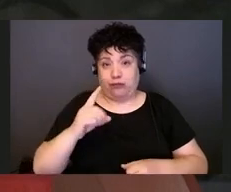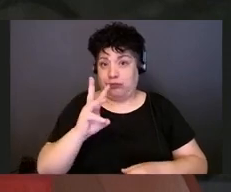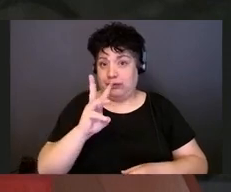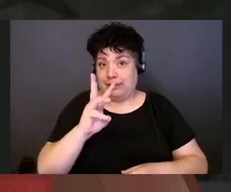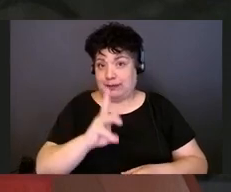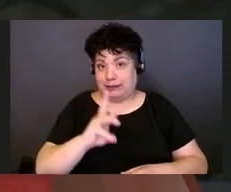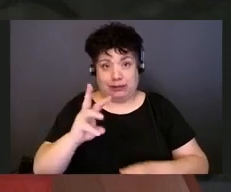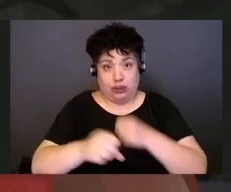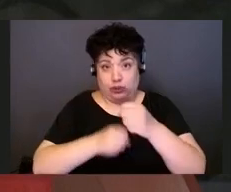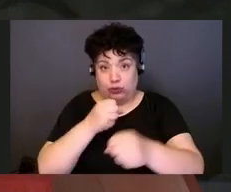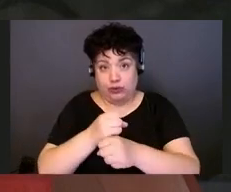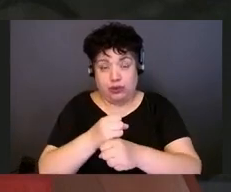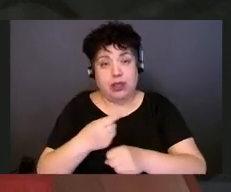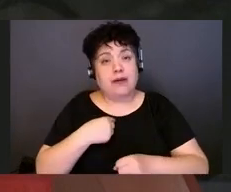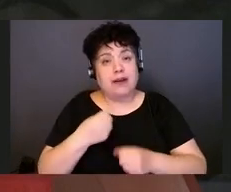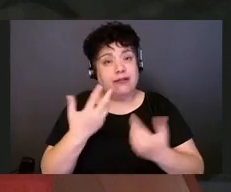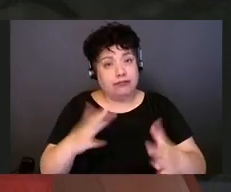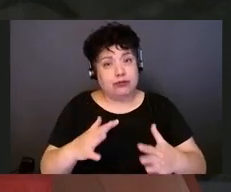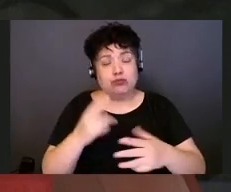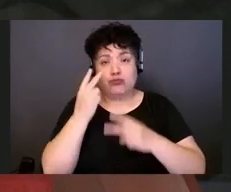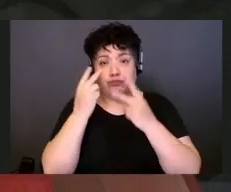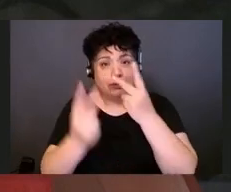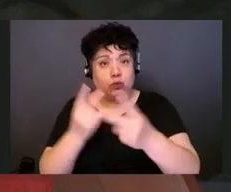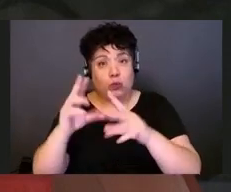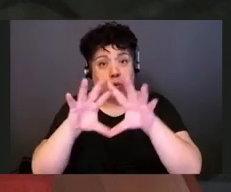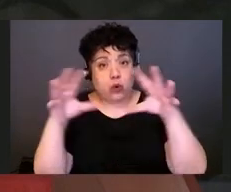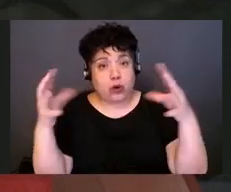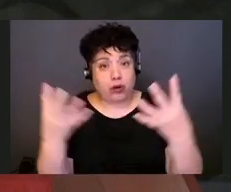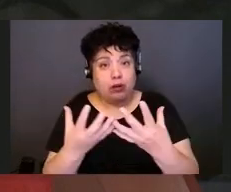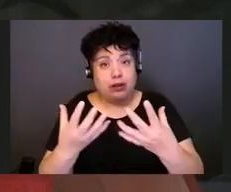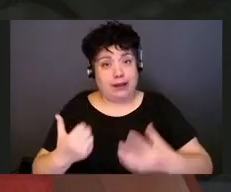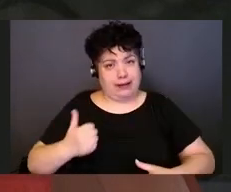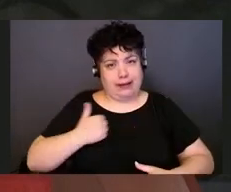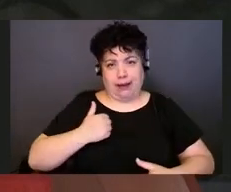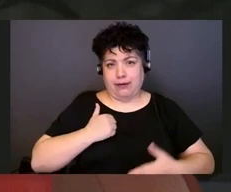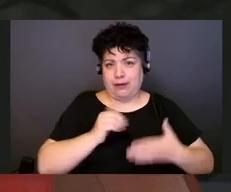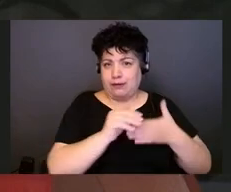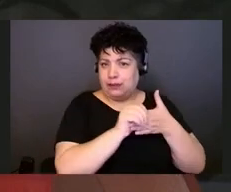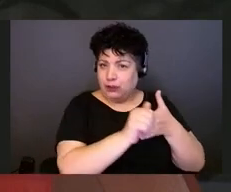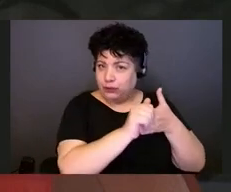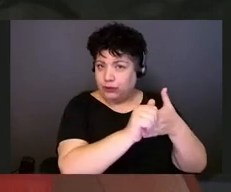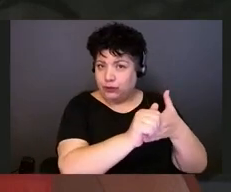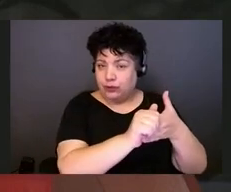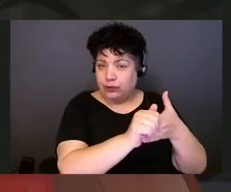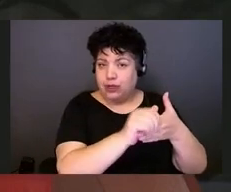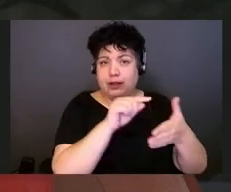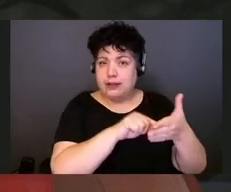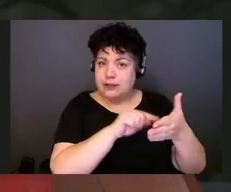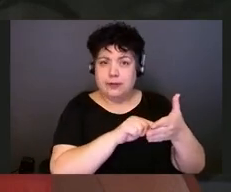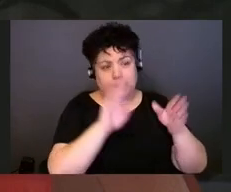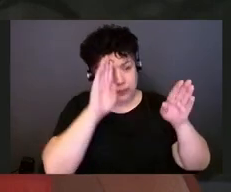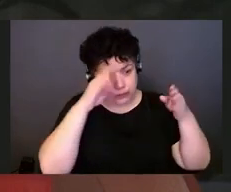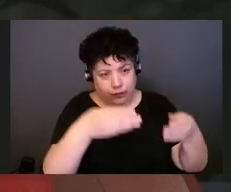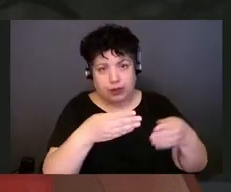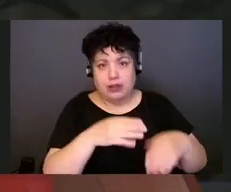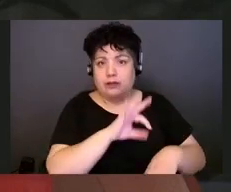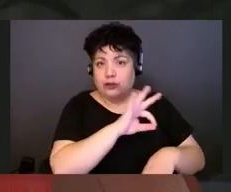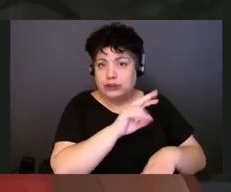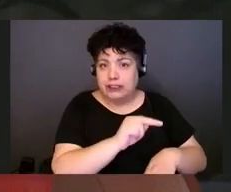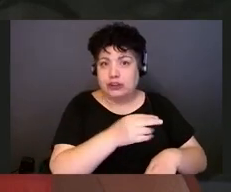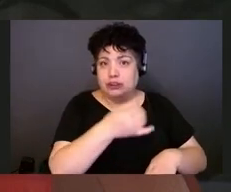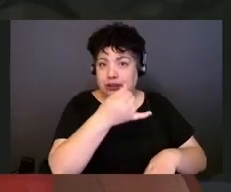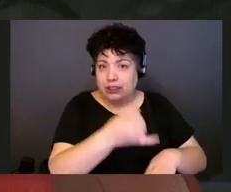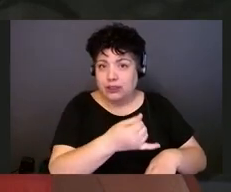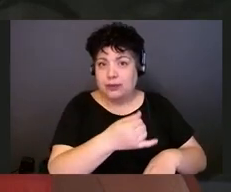that Canada is at the front when it concerns First Nations people, Inuit and Métis